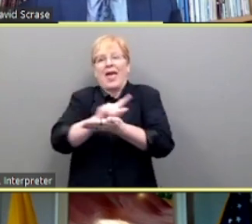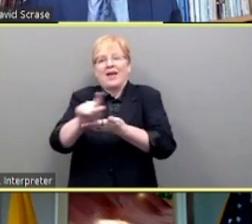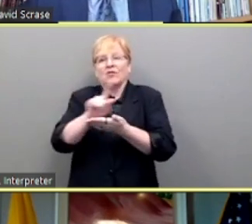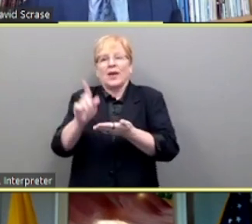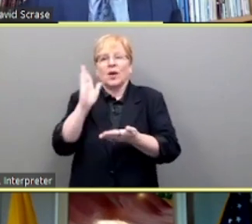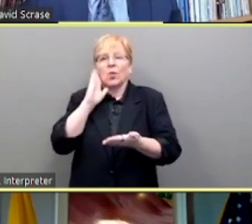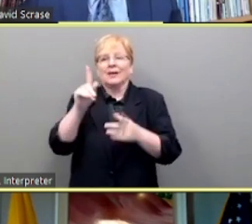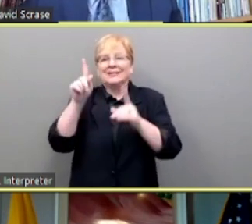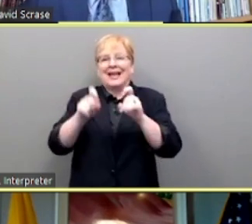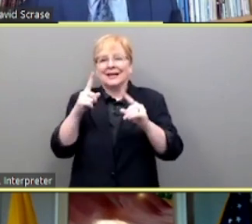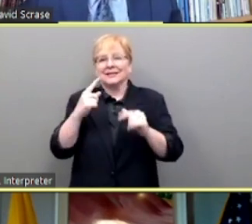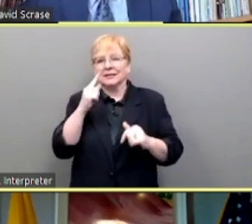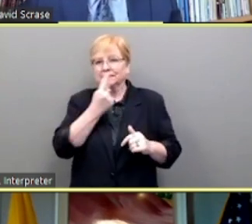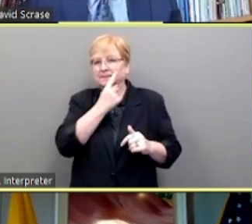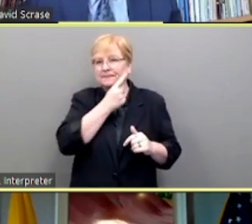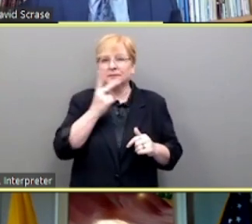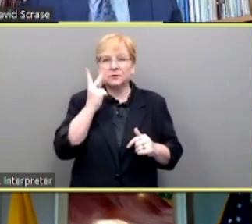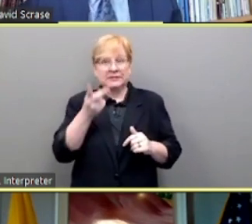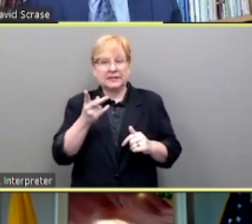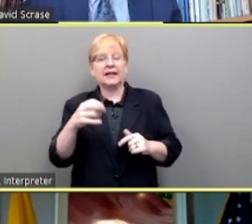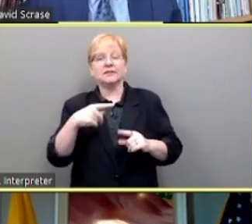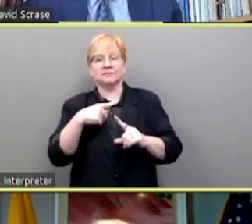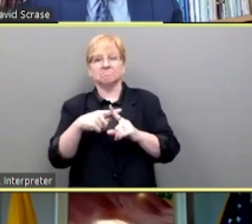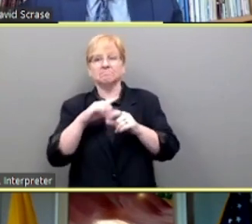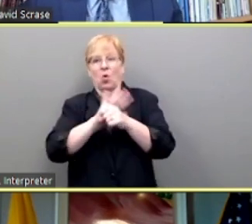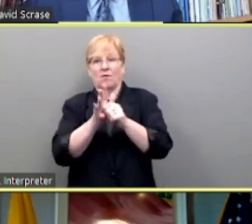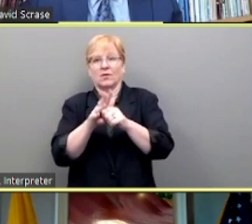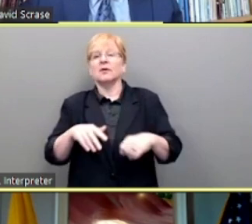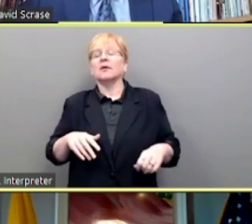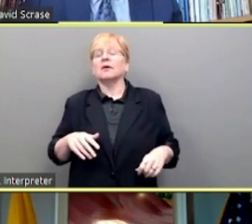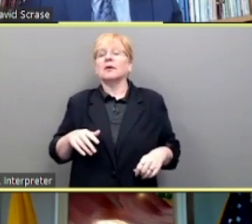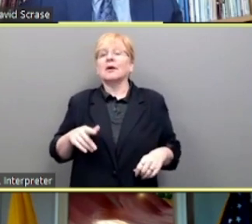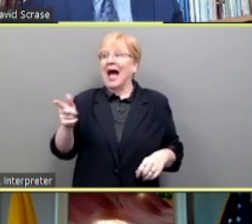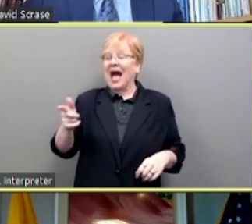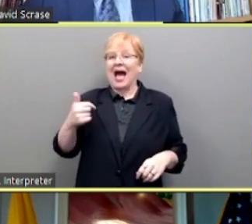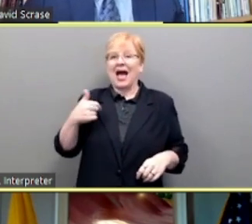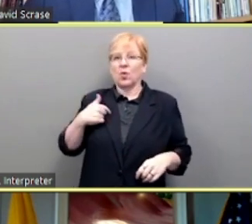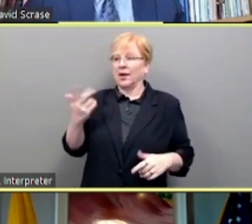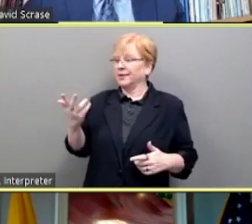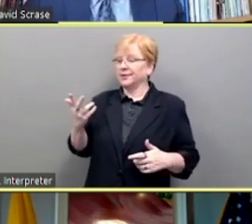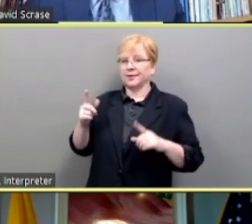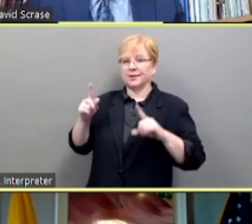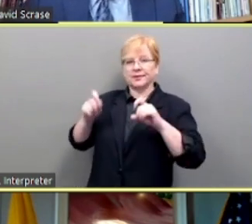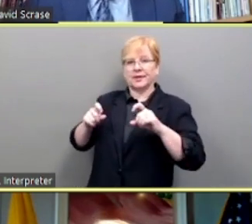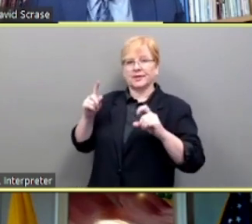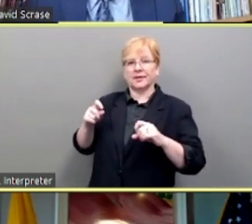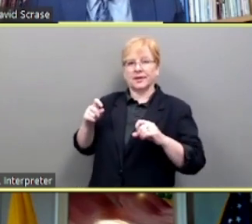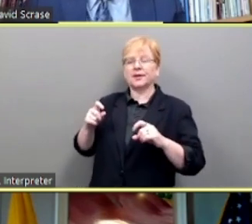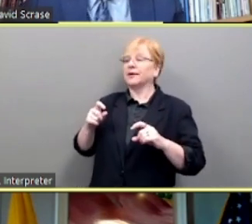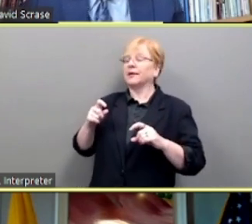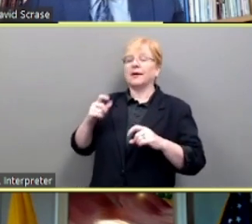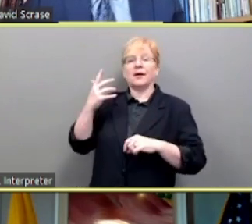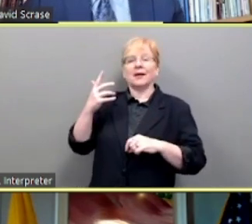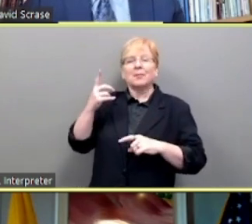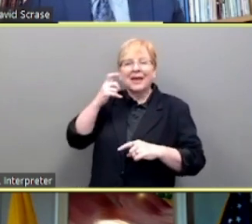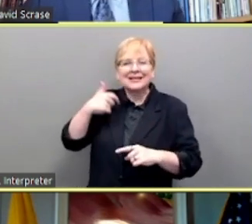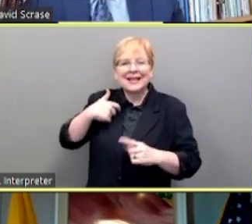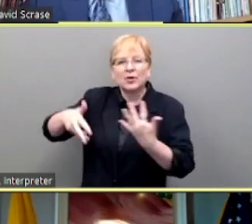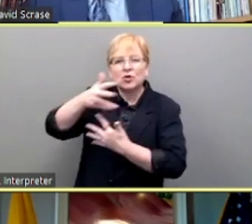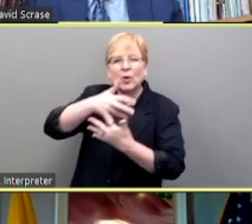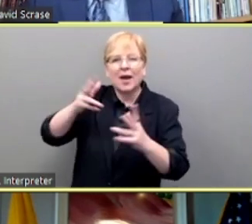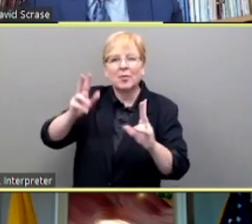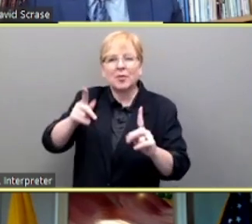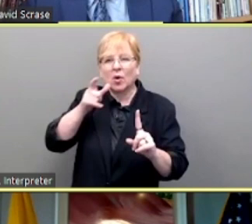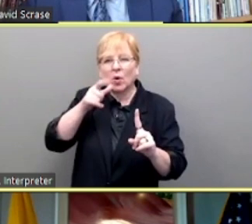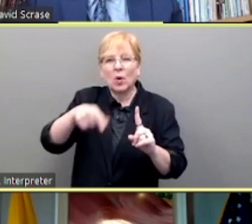me a couple of weeks ago. I got tested 5 days later at the recommended time. And then, of course, there's some routine testing